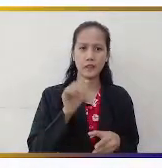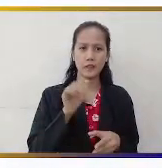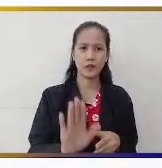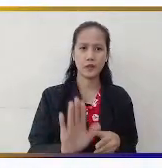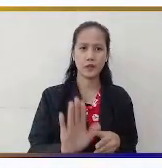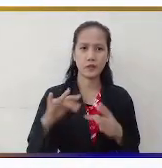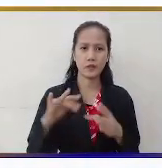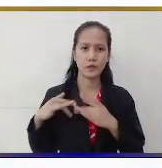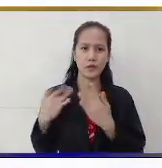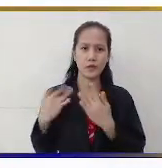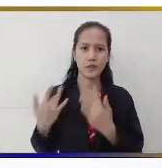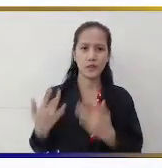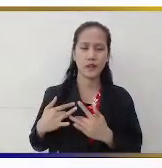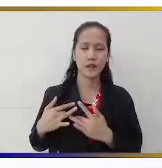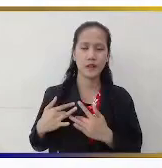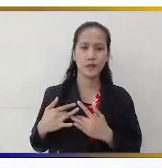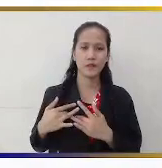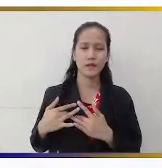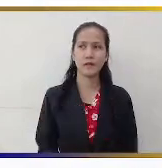you're carnal still.